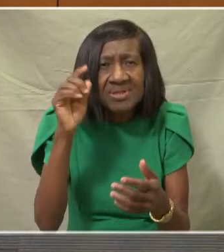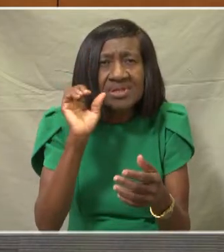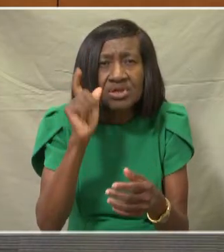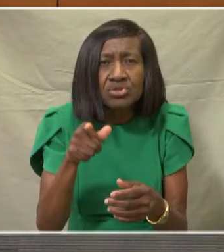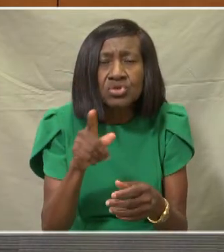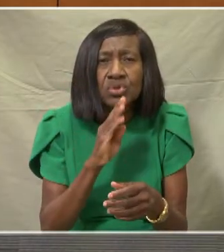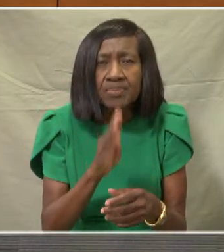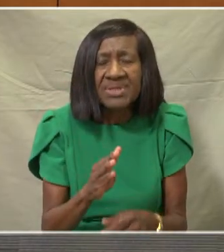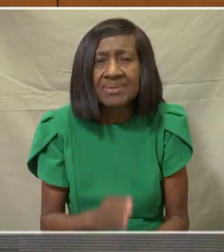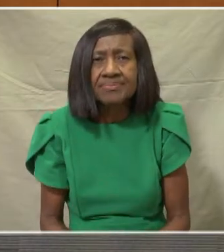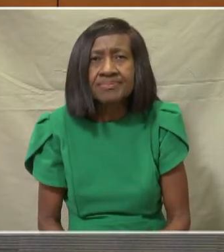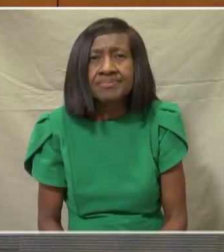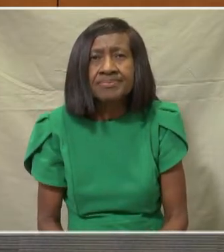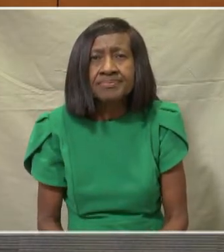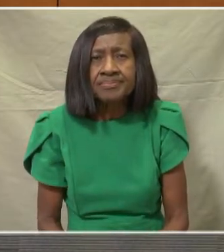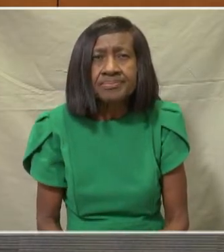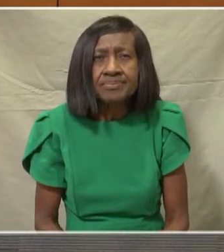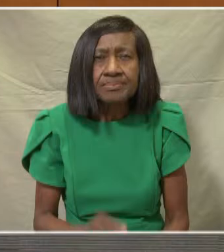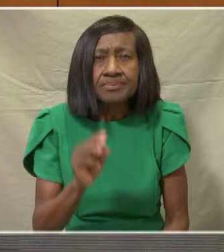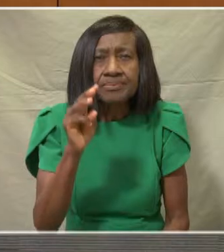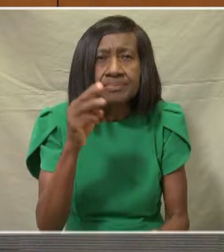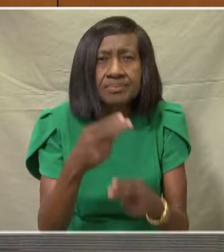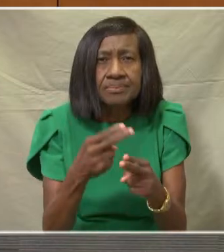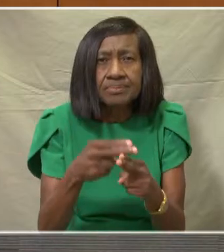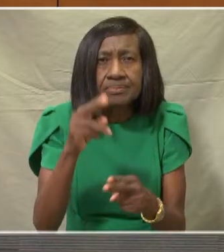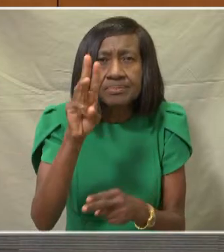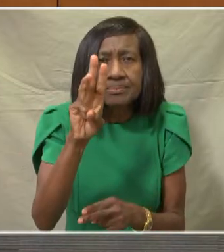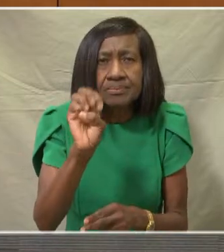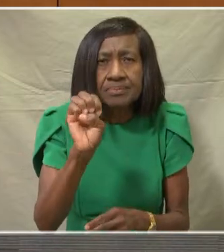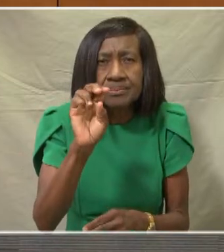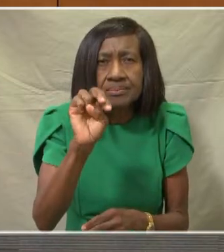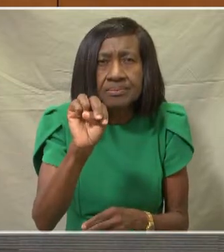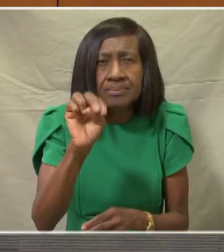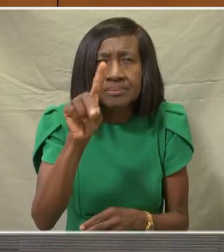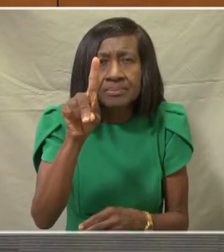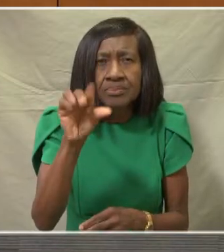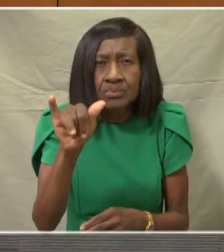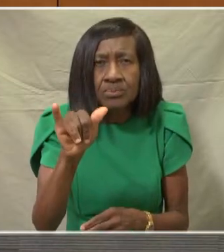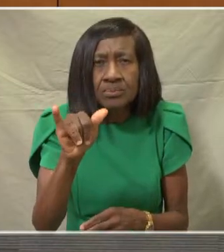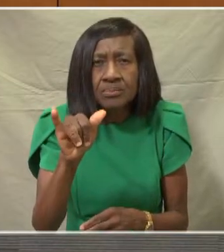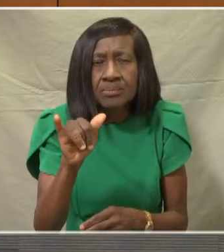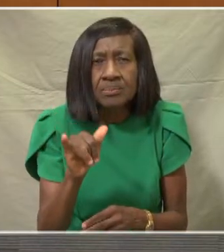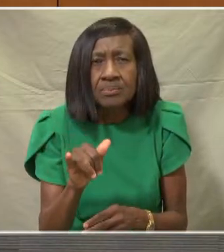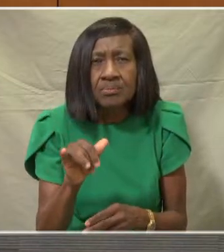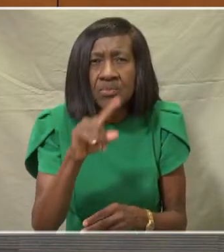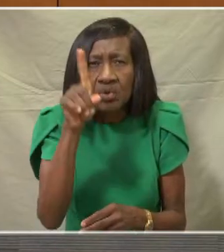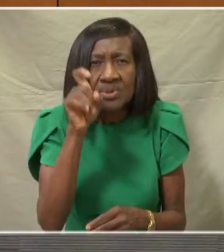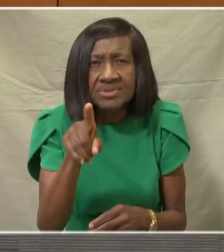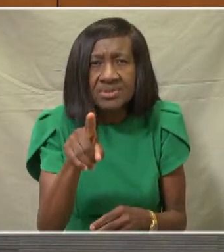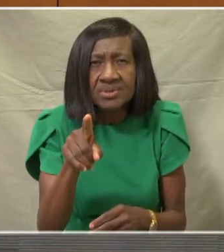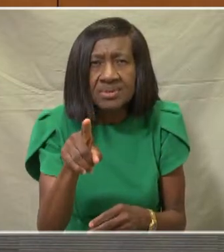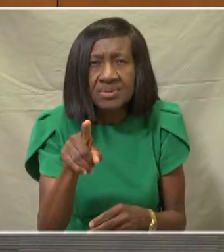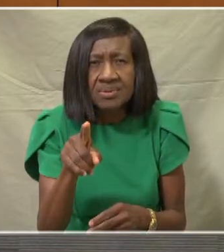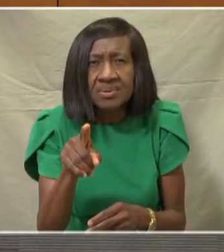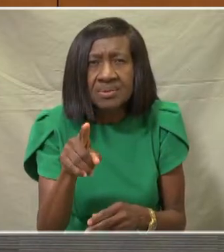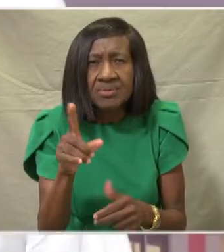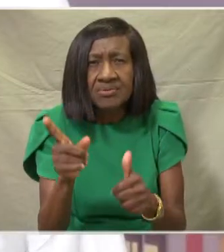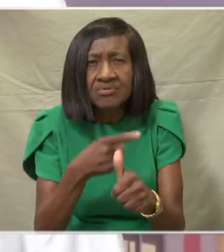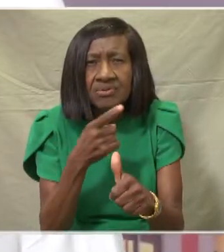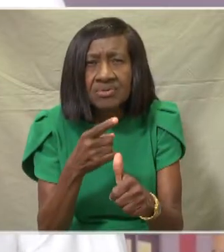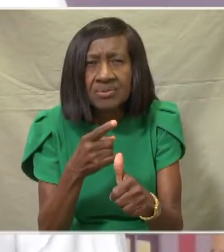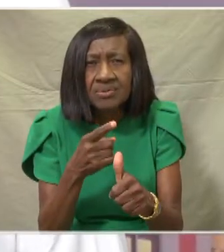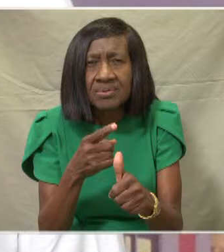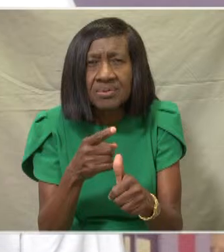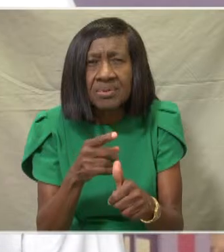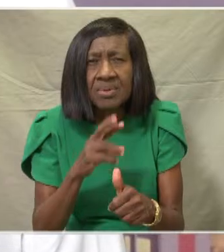Hello, everyone. I'm Wendy Ledger from Cayman News Service. First of all, I'd like to ask you, are you